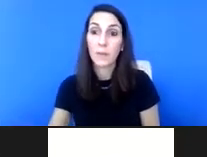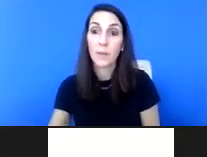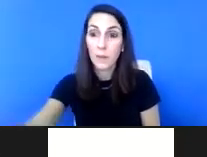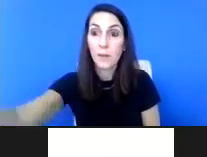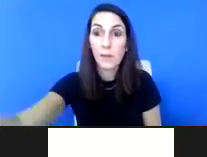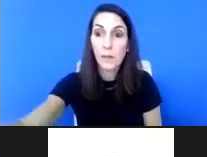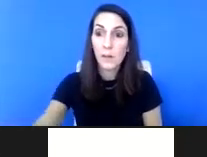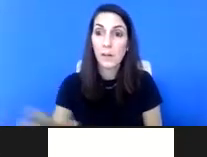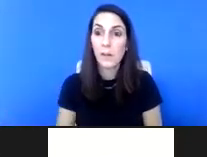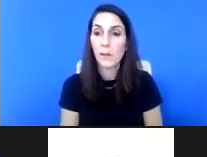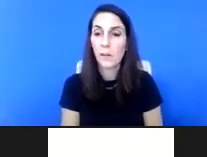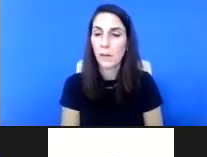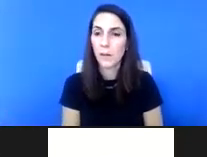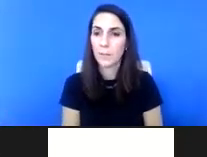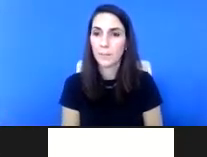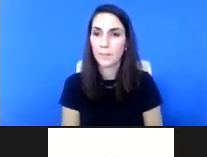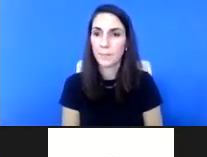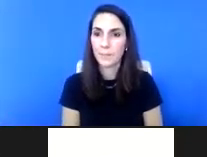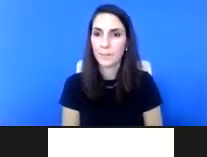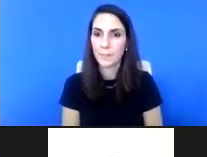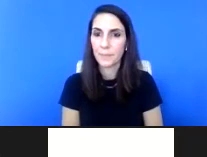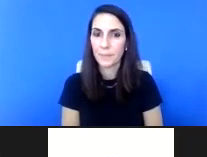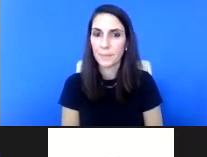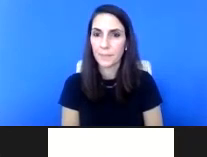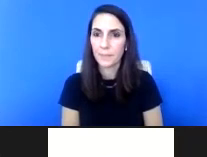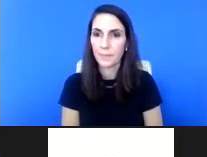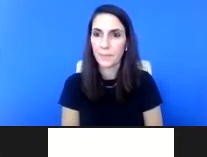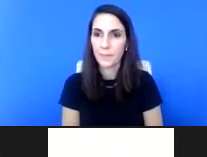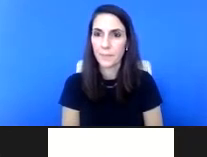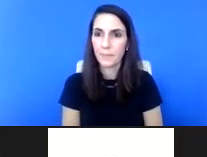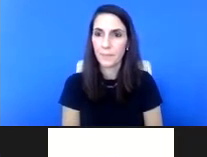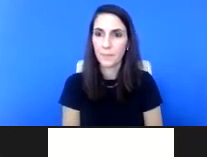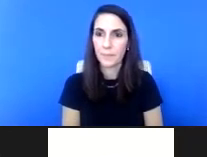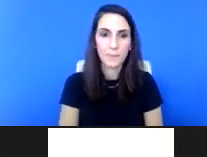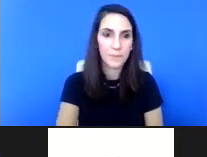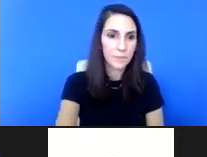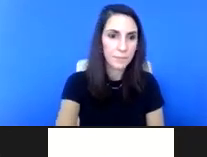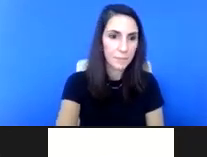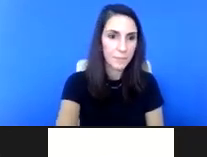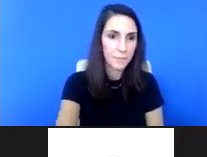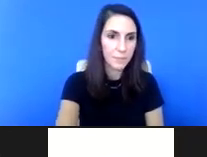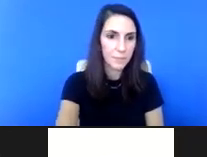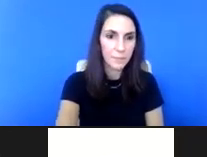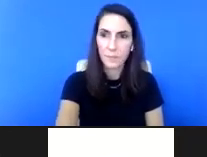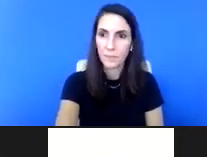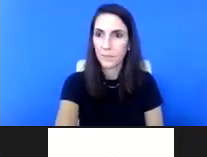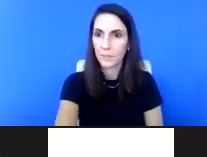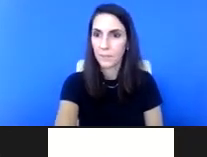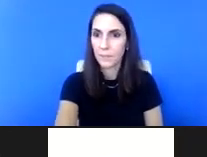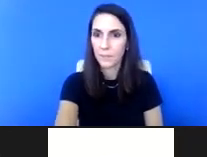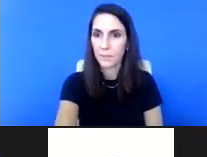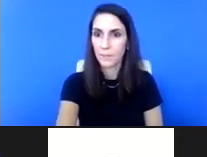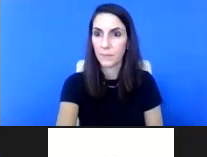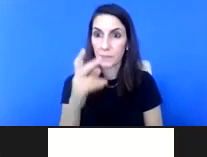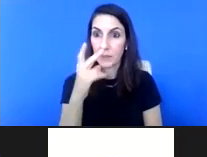So I do want to talk briefly about what we as the American Association on Health and Disability are doing about doing outreach to the disability